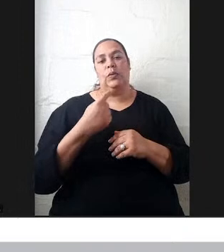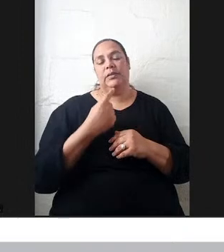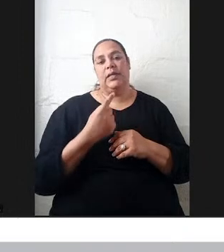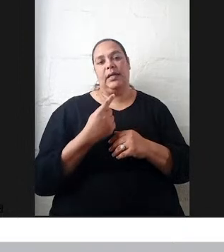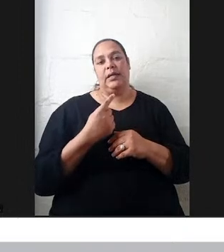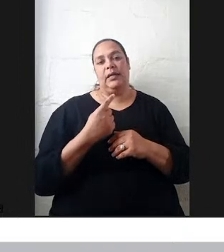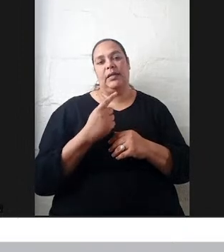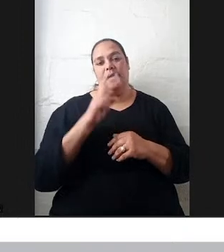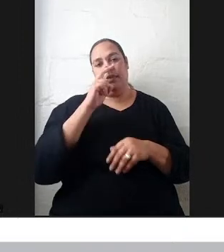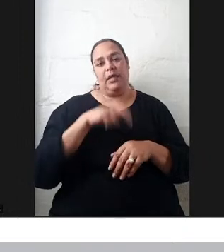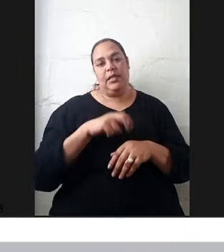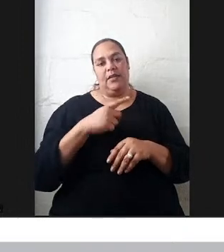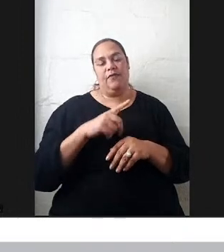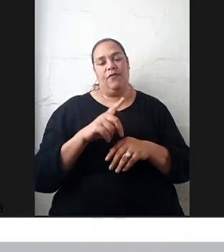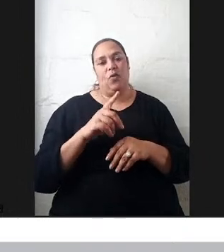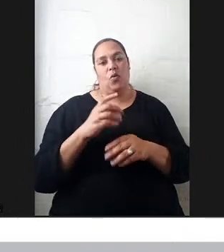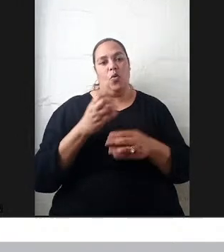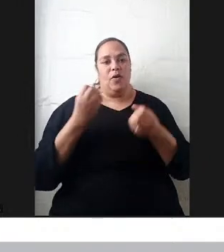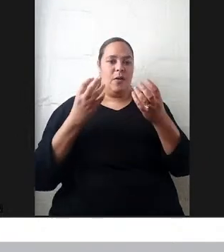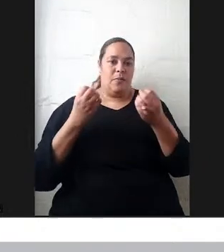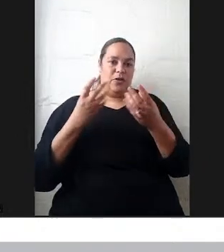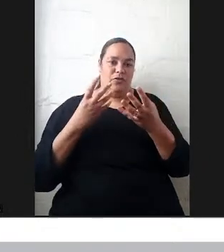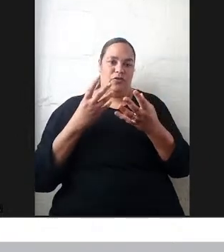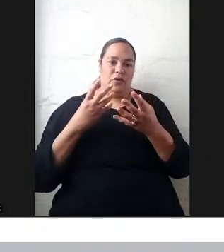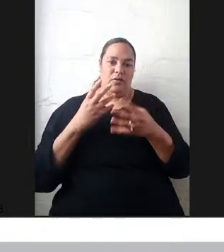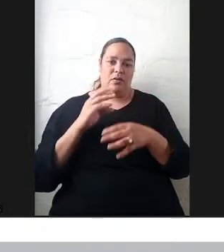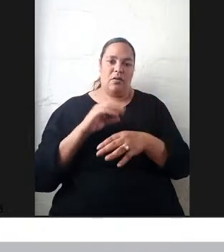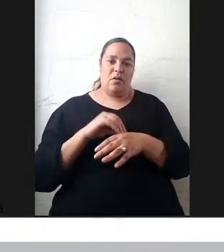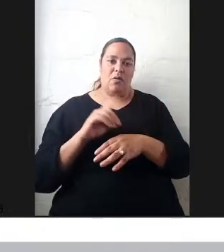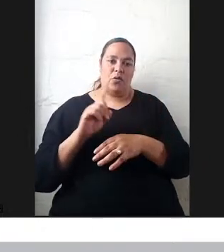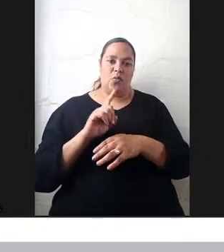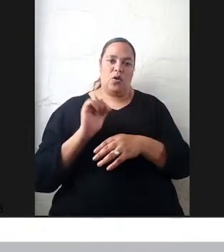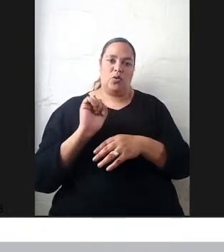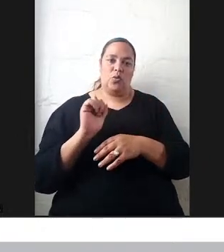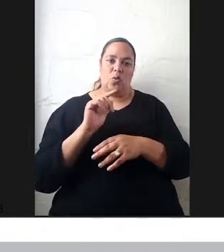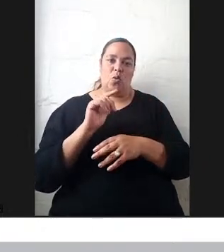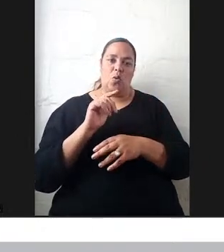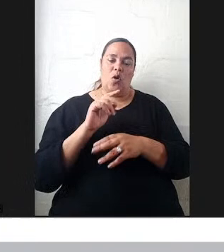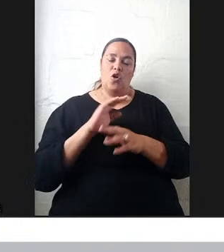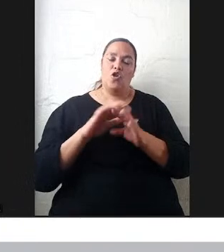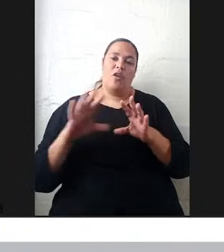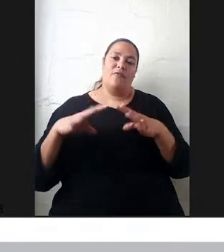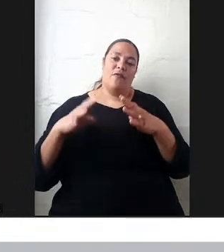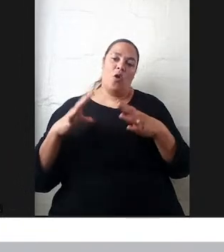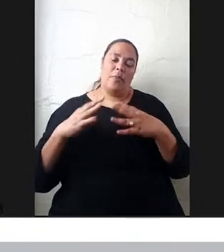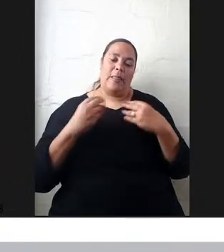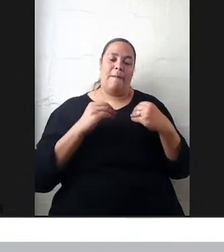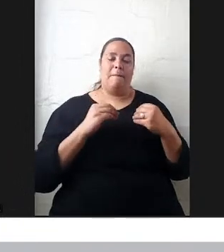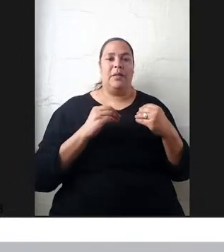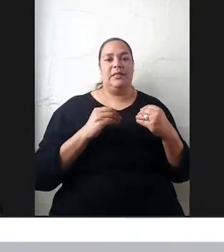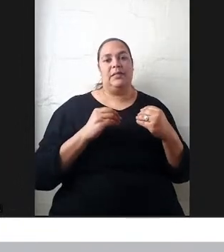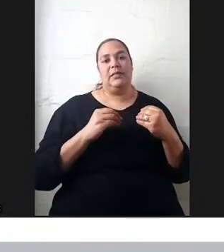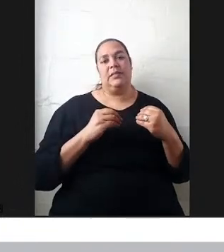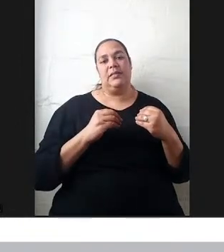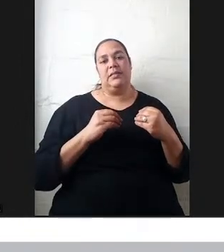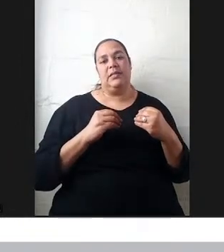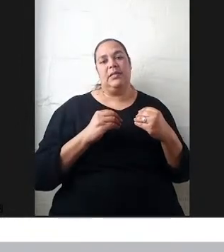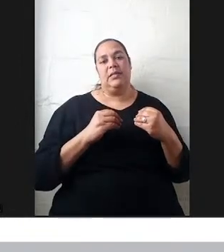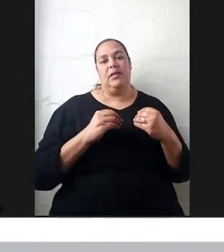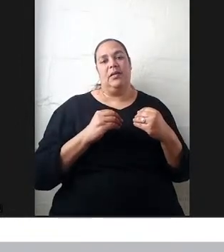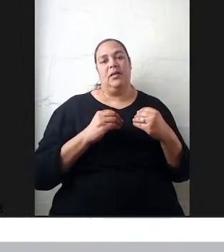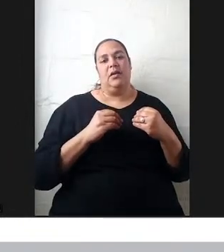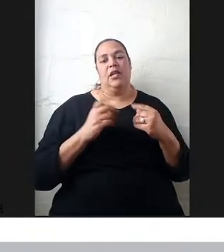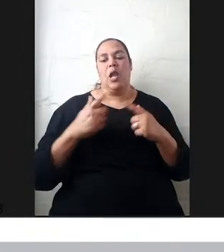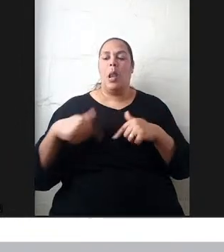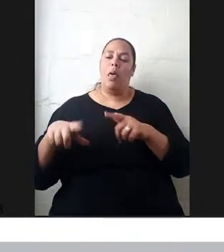for data on the informal sector and businesses supported there in terms of red tape reduction.